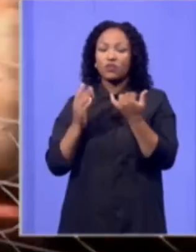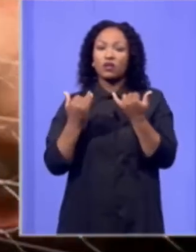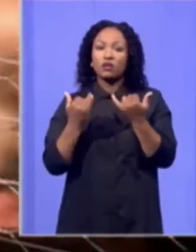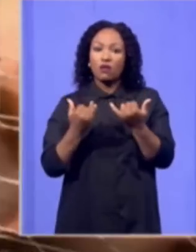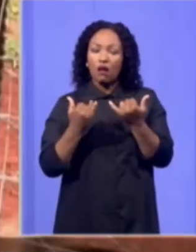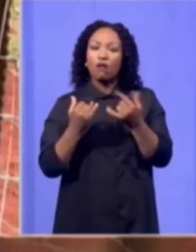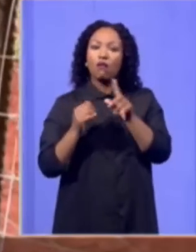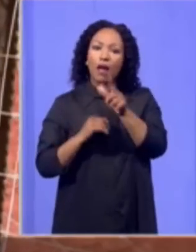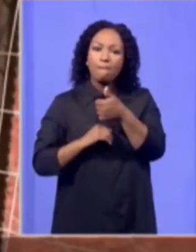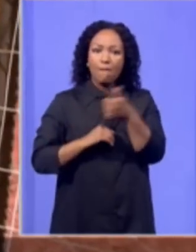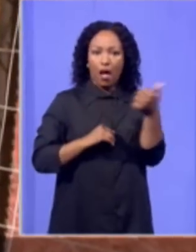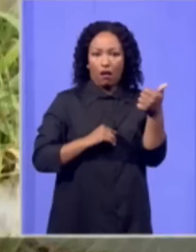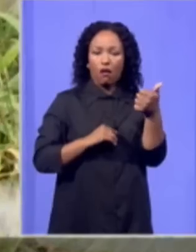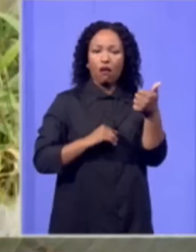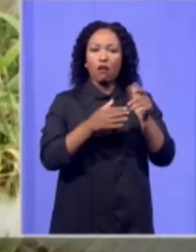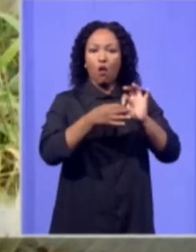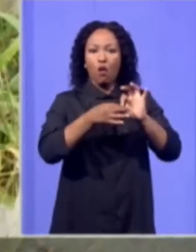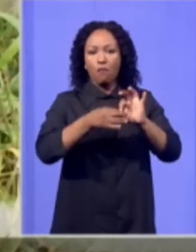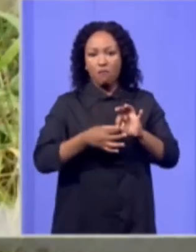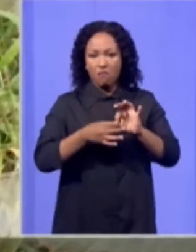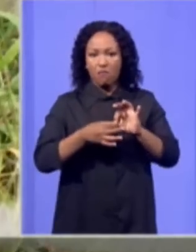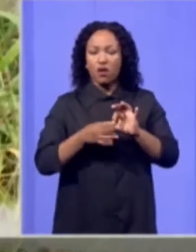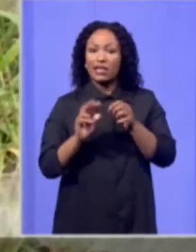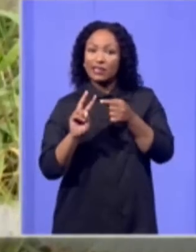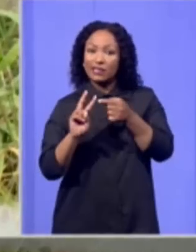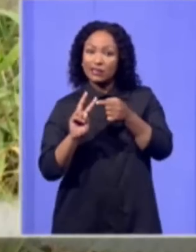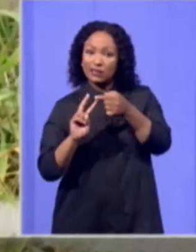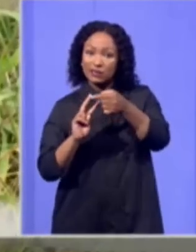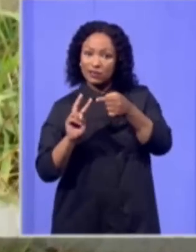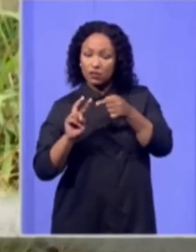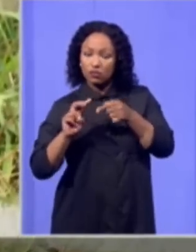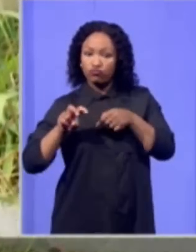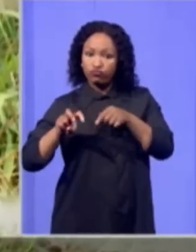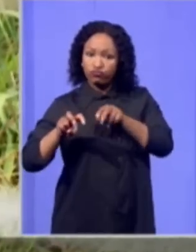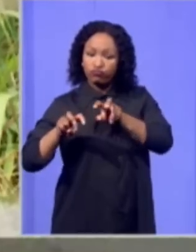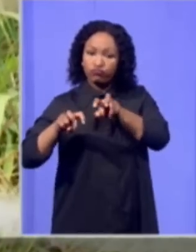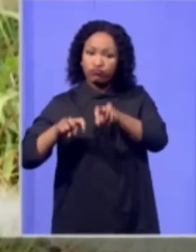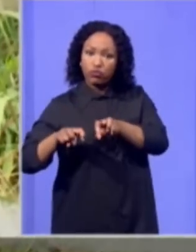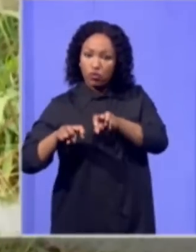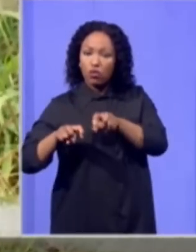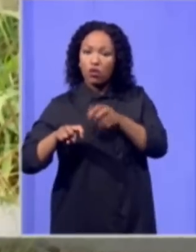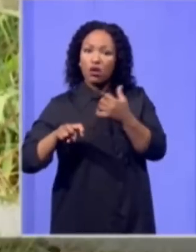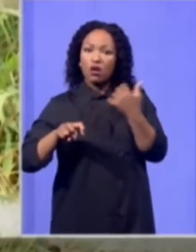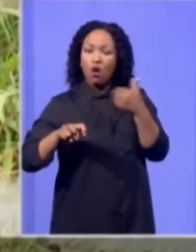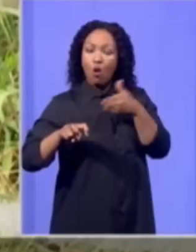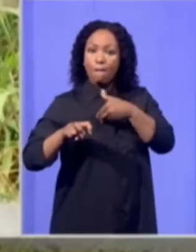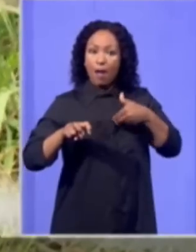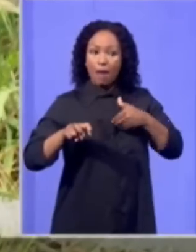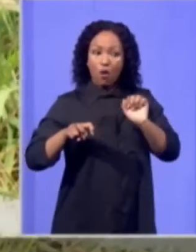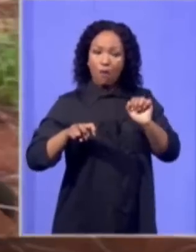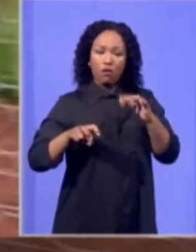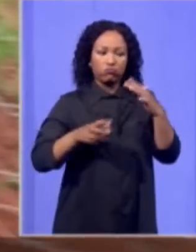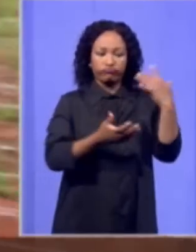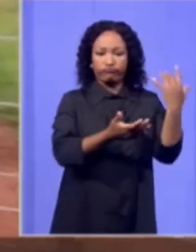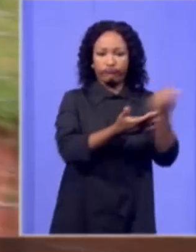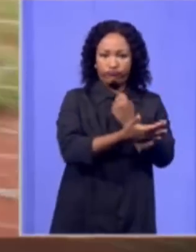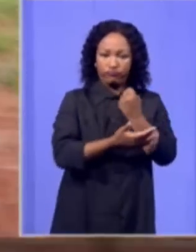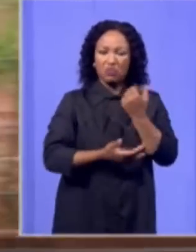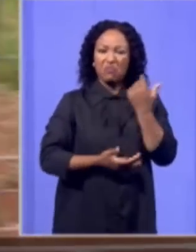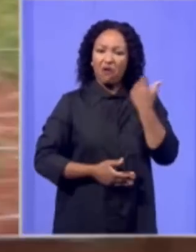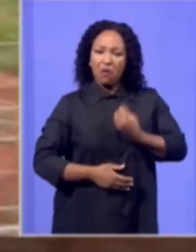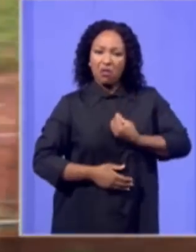morago mmung wa botšona. Yoda le ISIS di amogile mmago tswana nakong ya ge e sa le tše nnyane. Tsona e be di